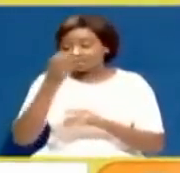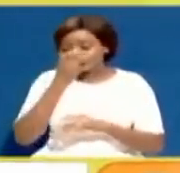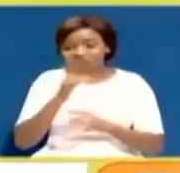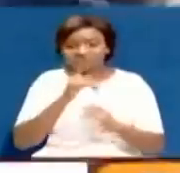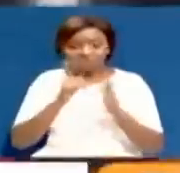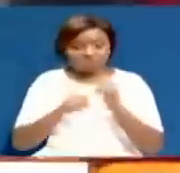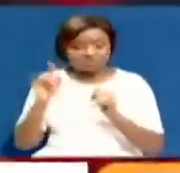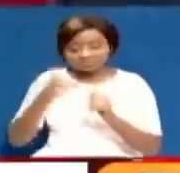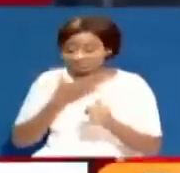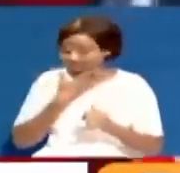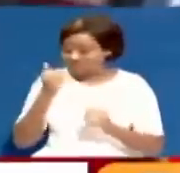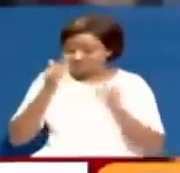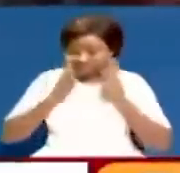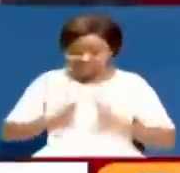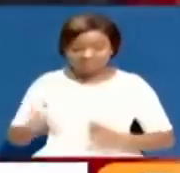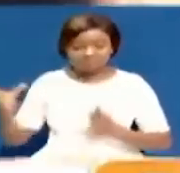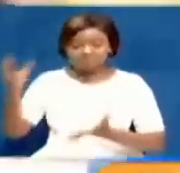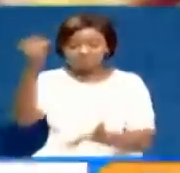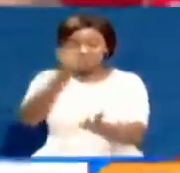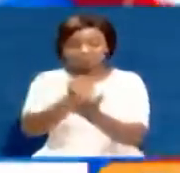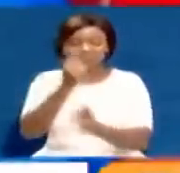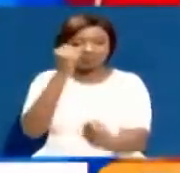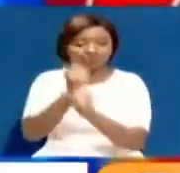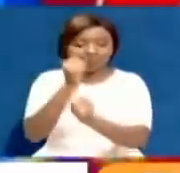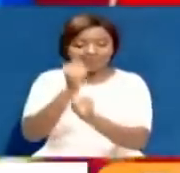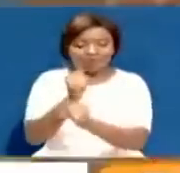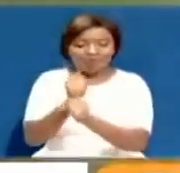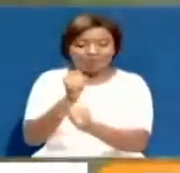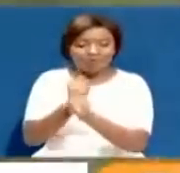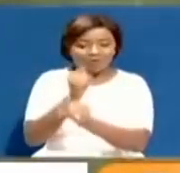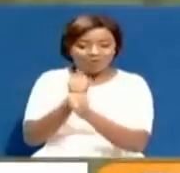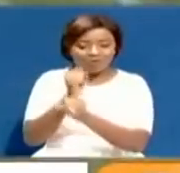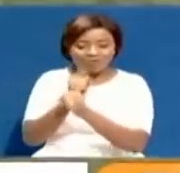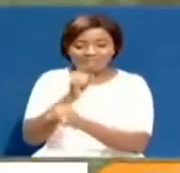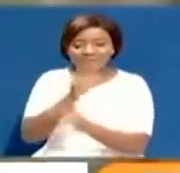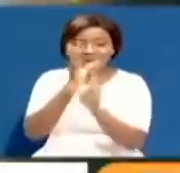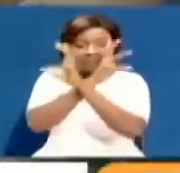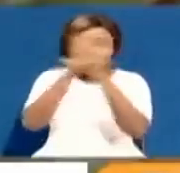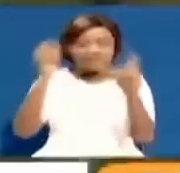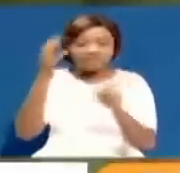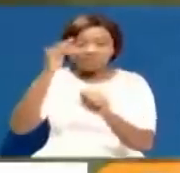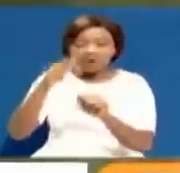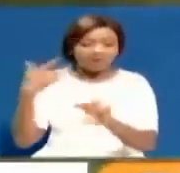best positioned to complete President Kenyatta's foundation, which they've laid together since